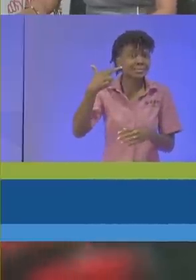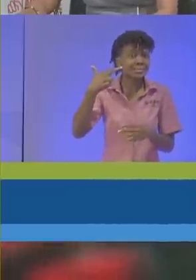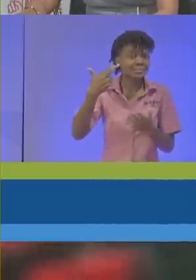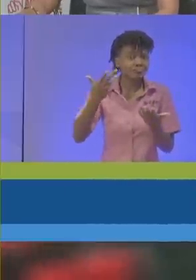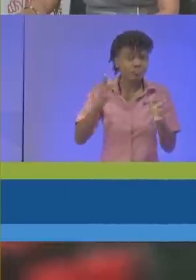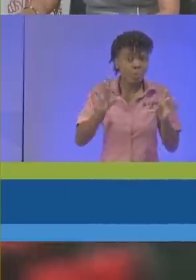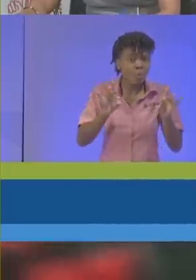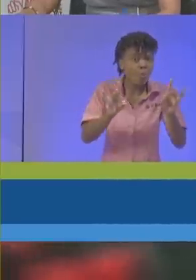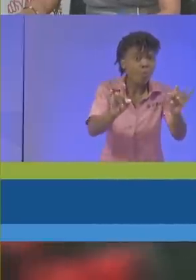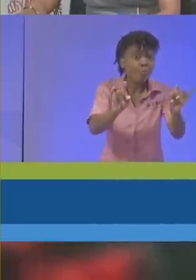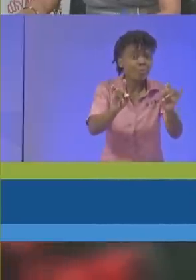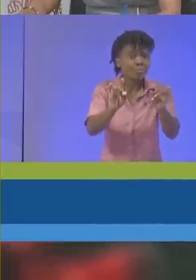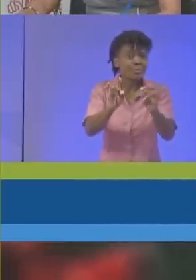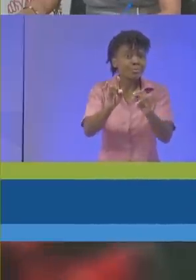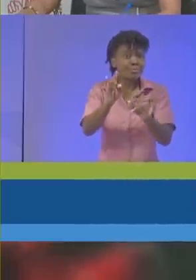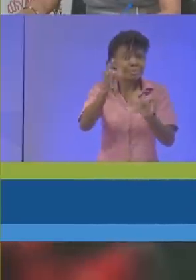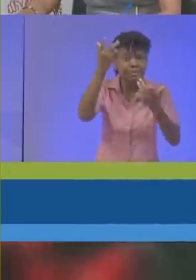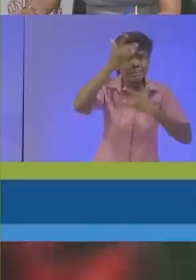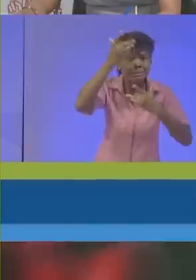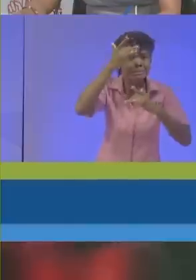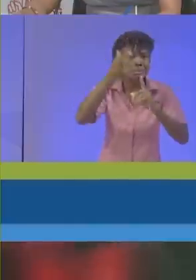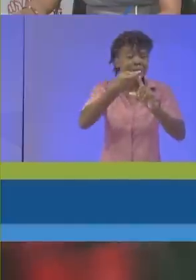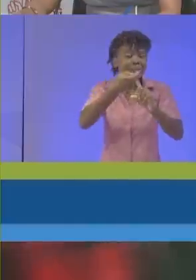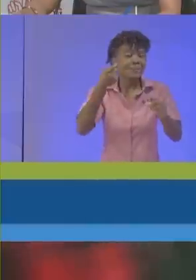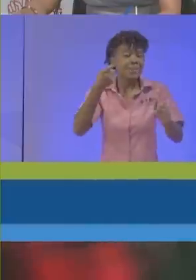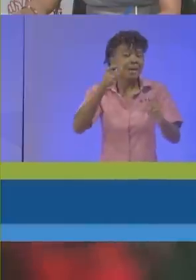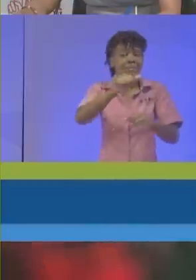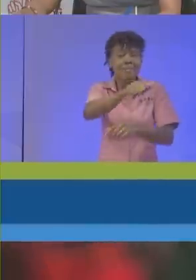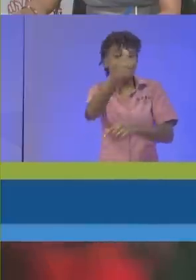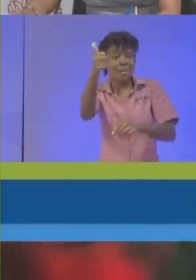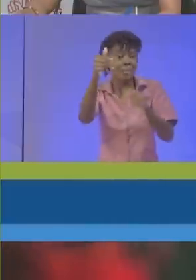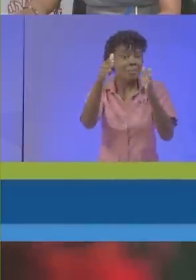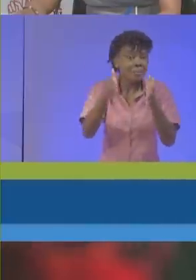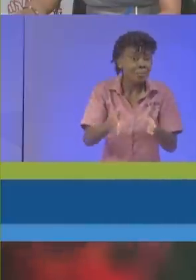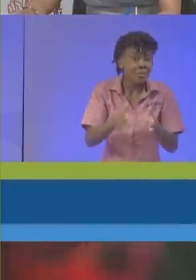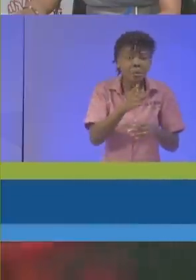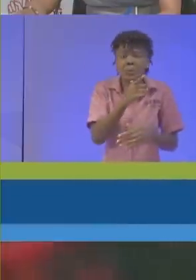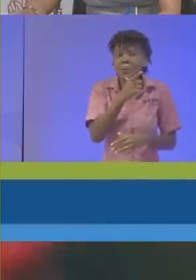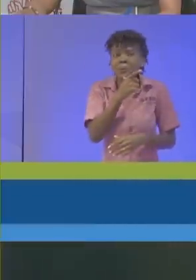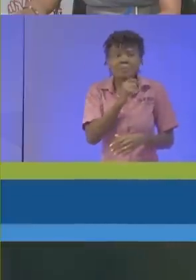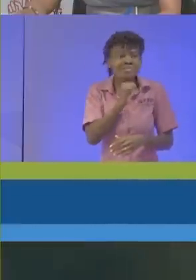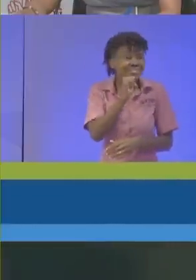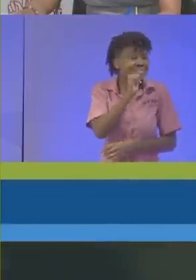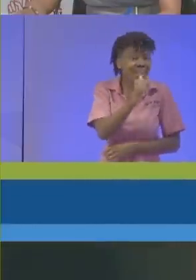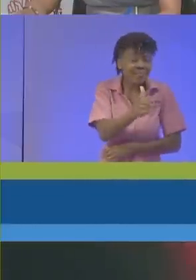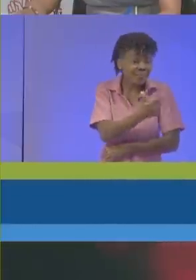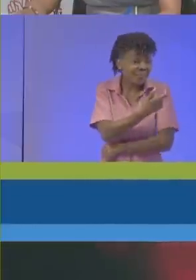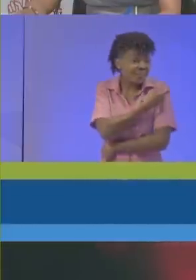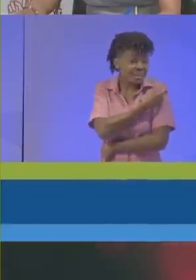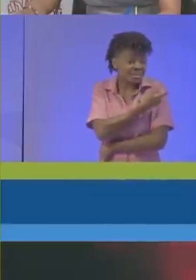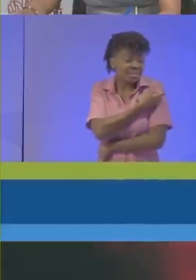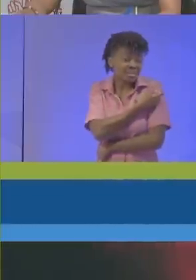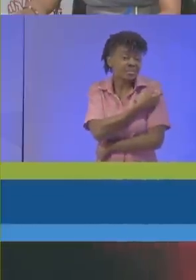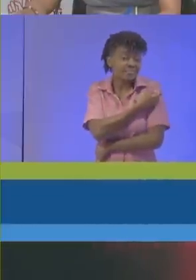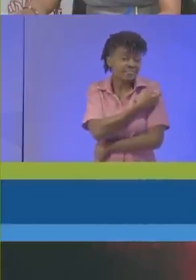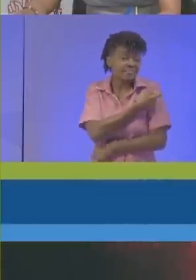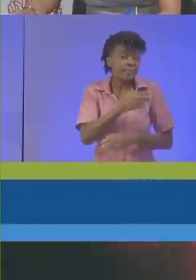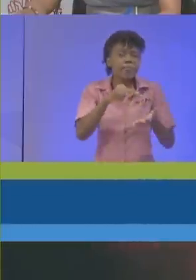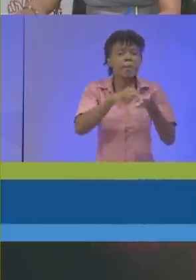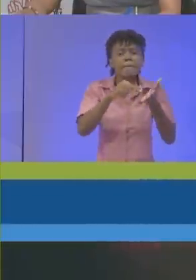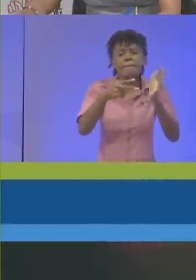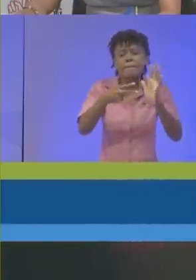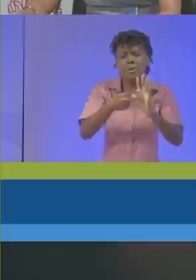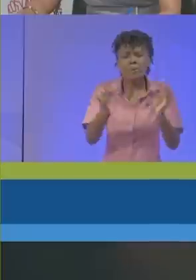are unvaccinated. The more people in a community vaccinated, the harder or